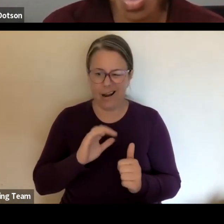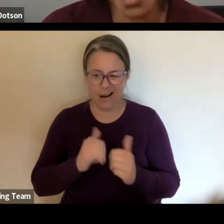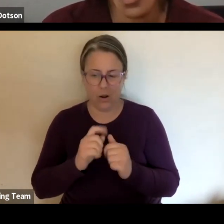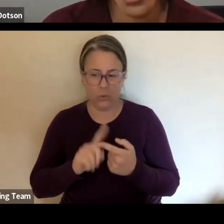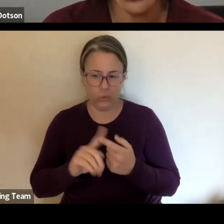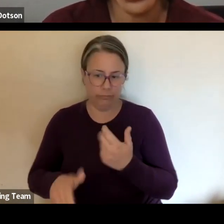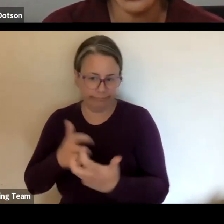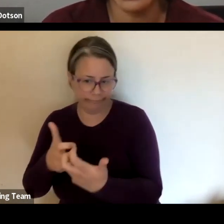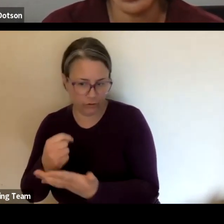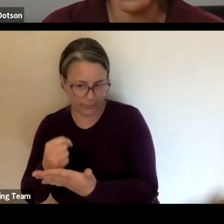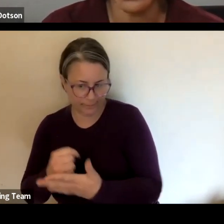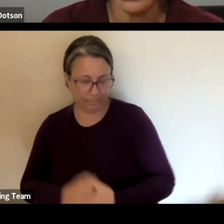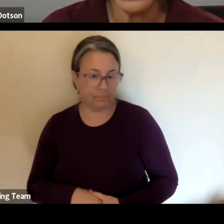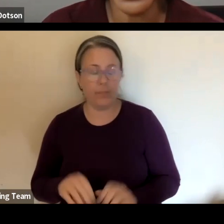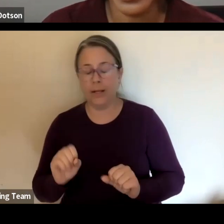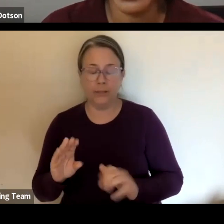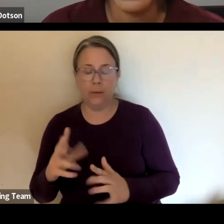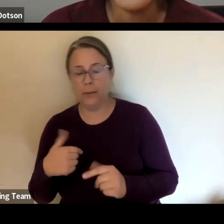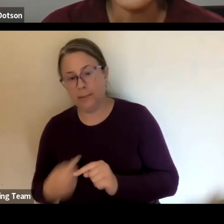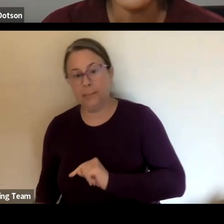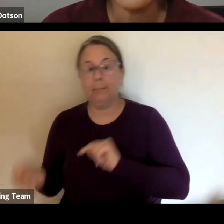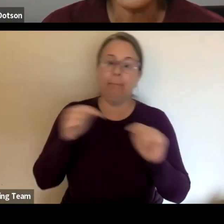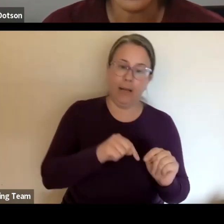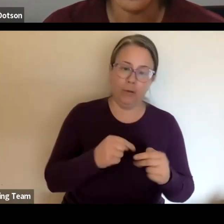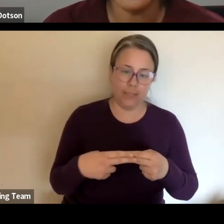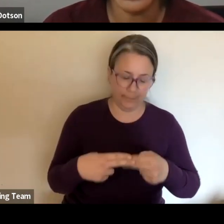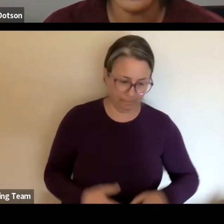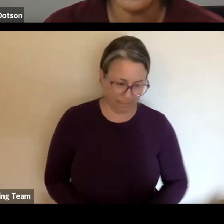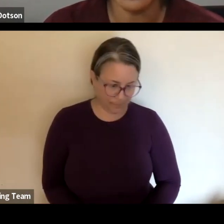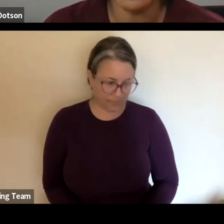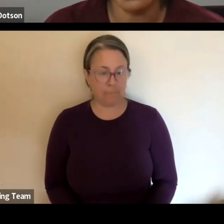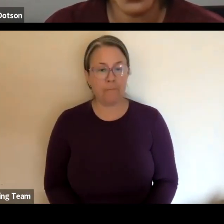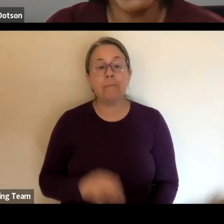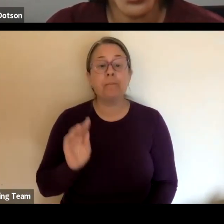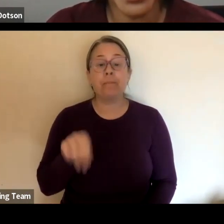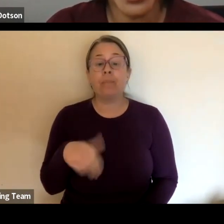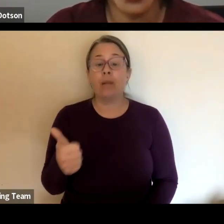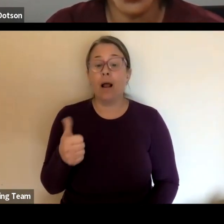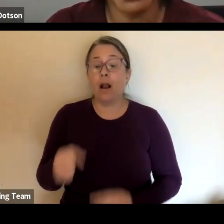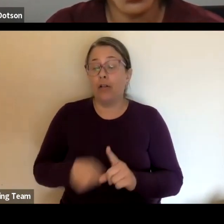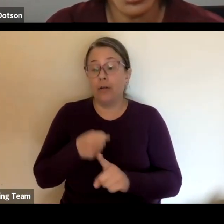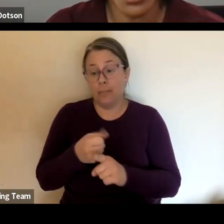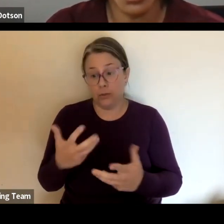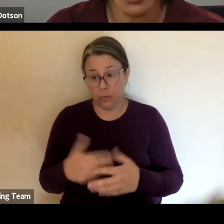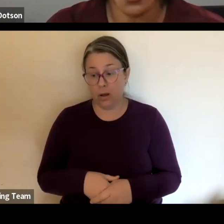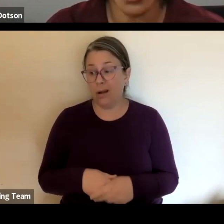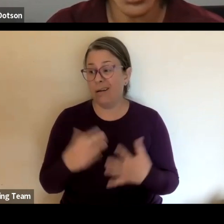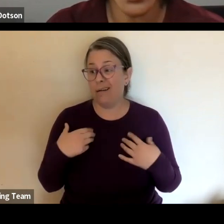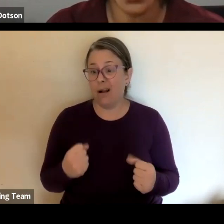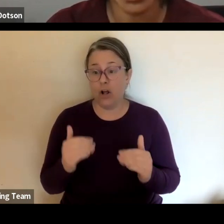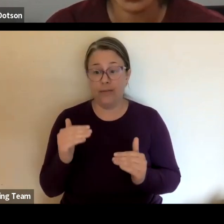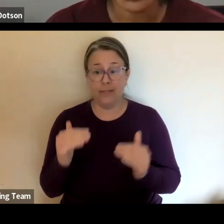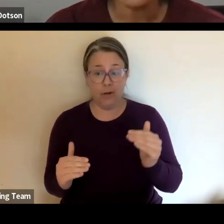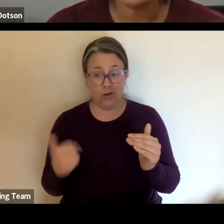Another implication is that we really are perpetuating health disparities. Inaction is still